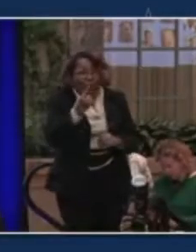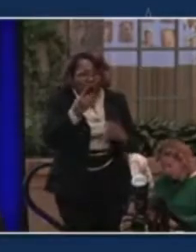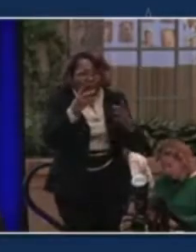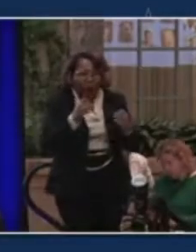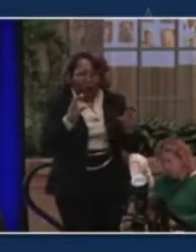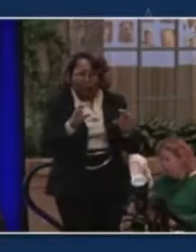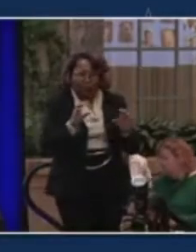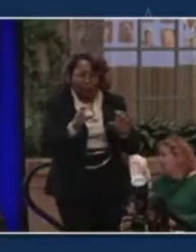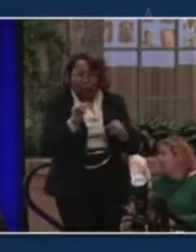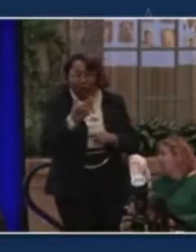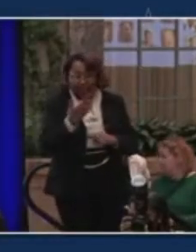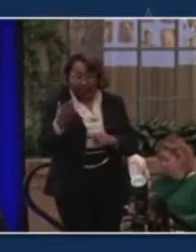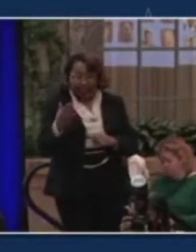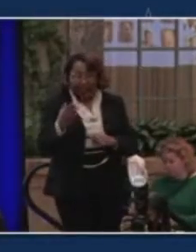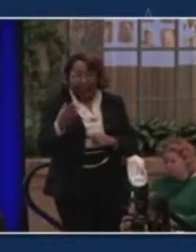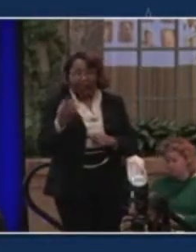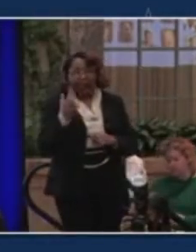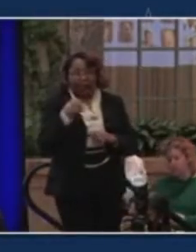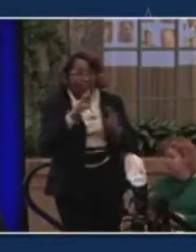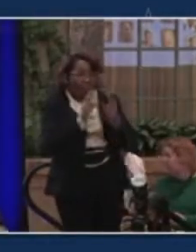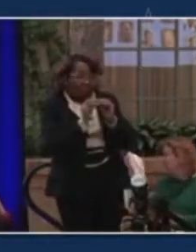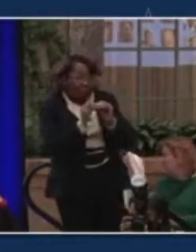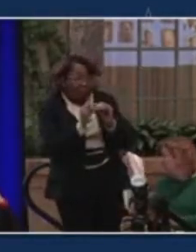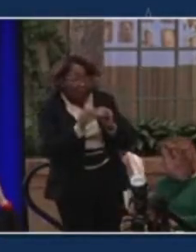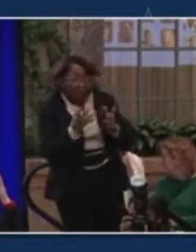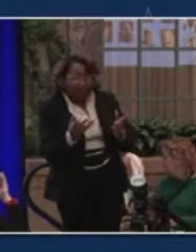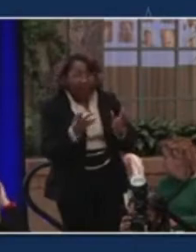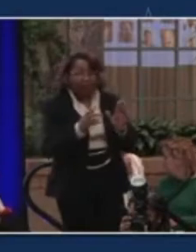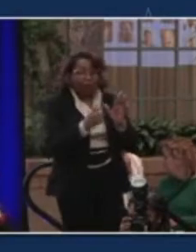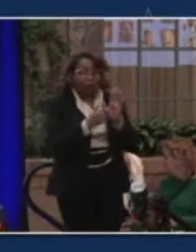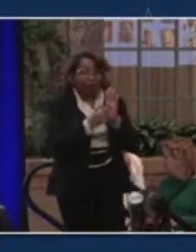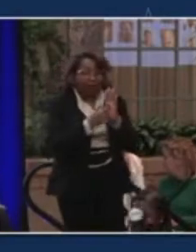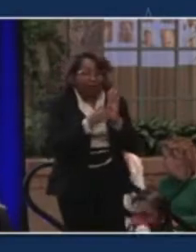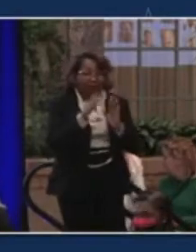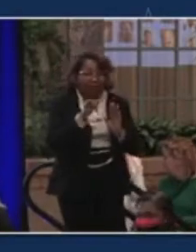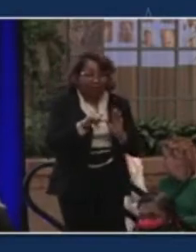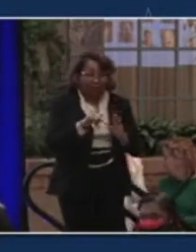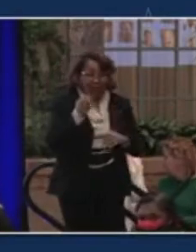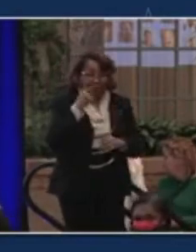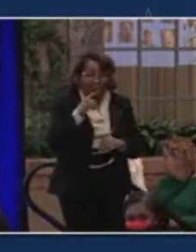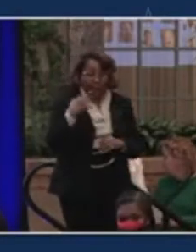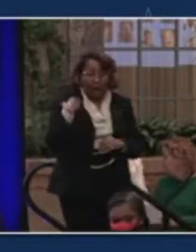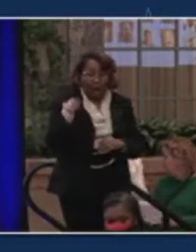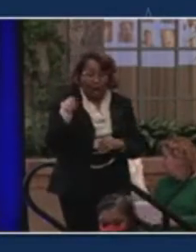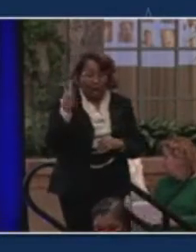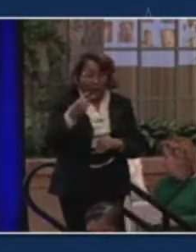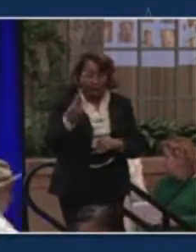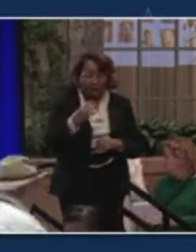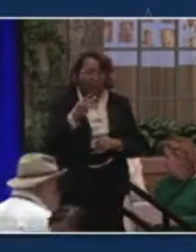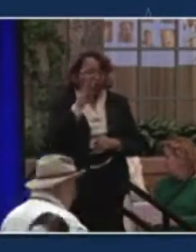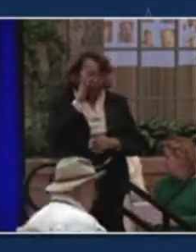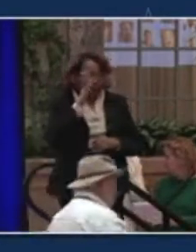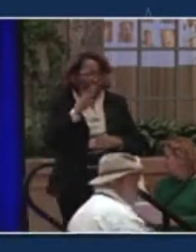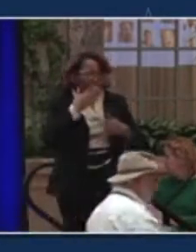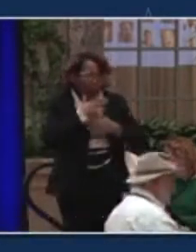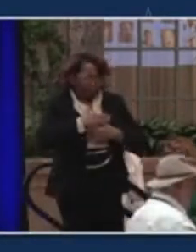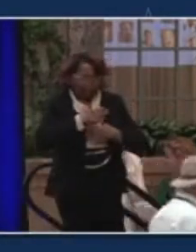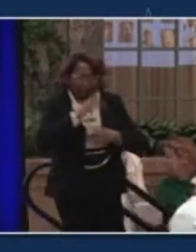their organizations, during their meetings, to highlight the tenure of Mayor Washington, we would deeply appreciate